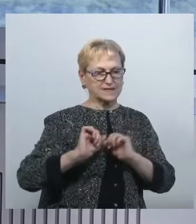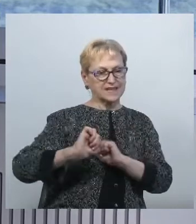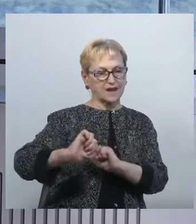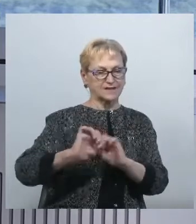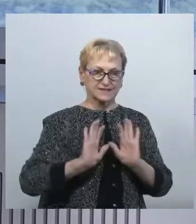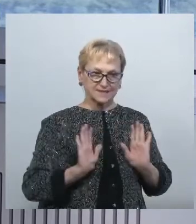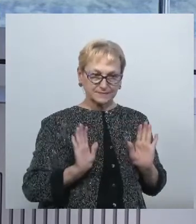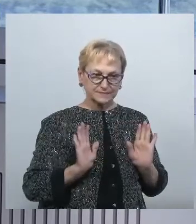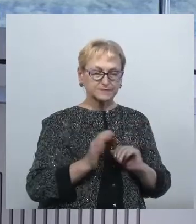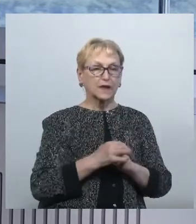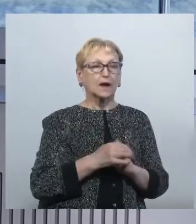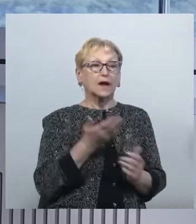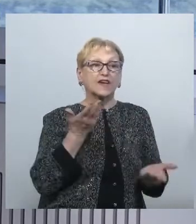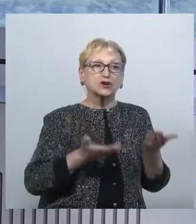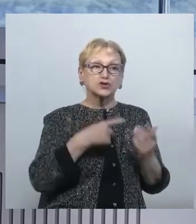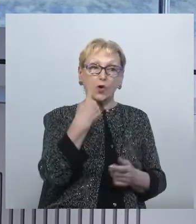about the